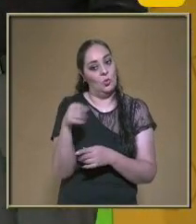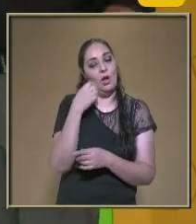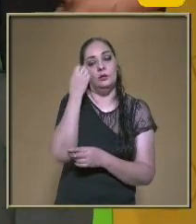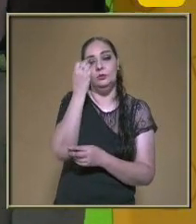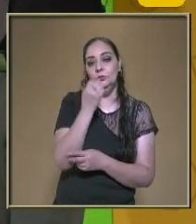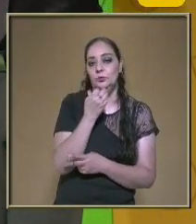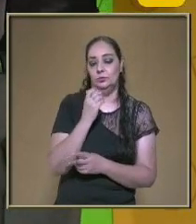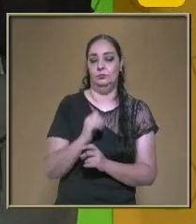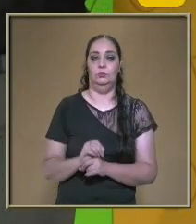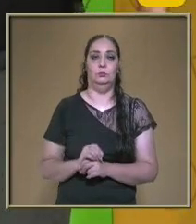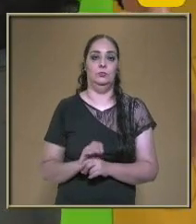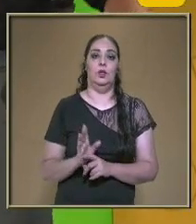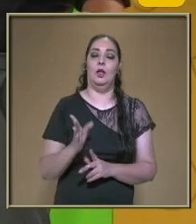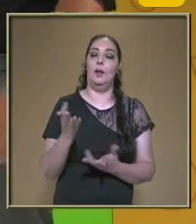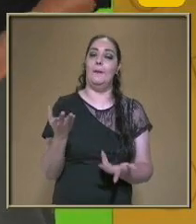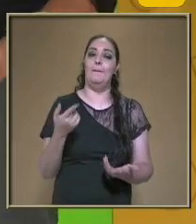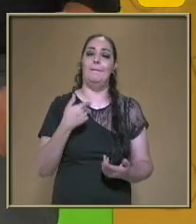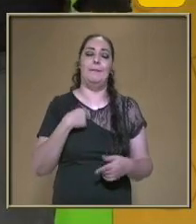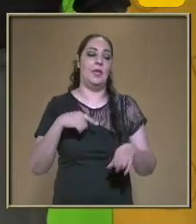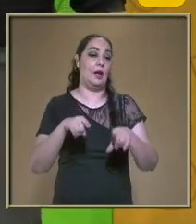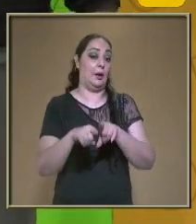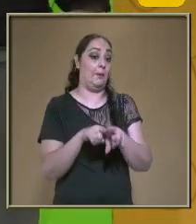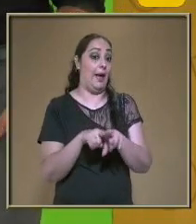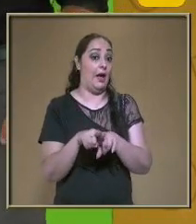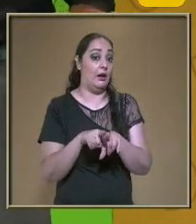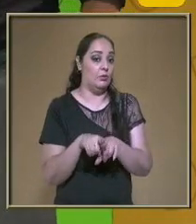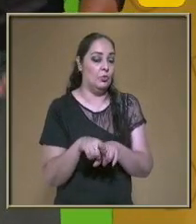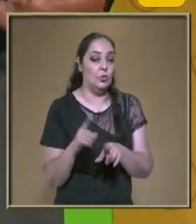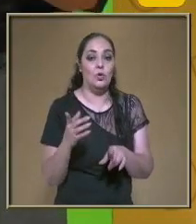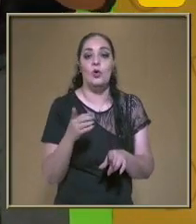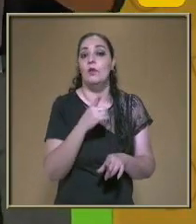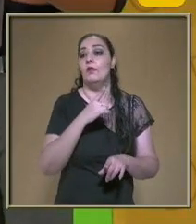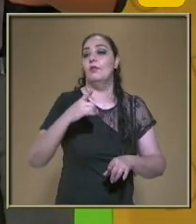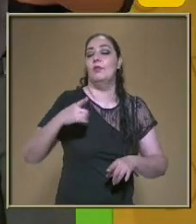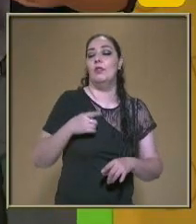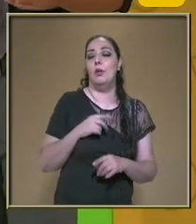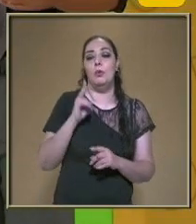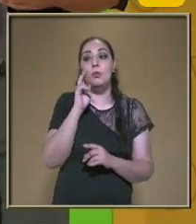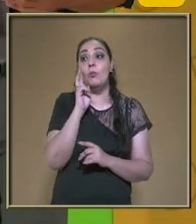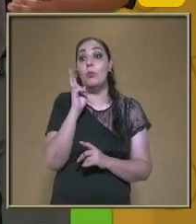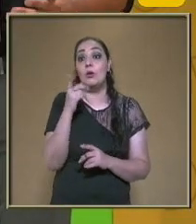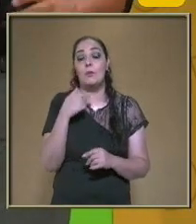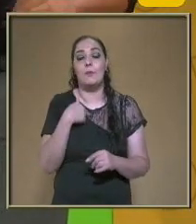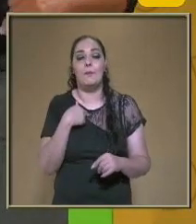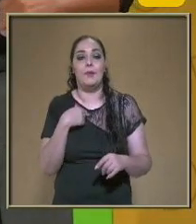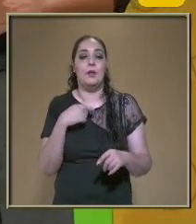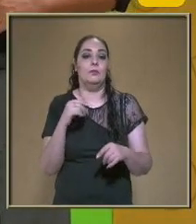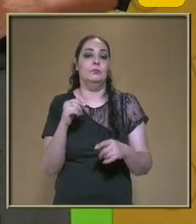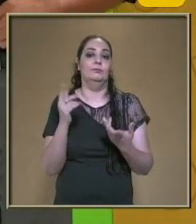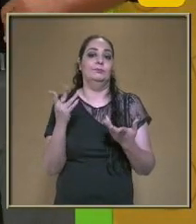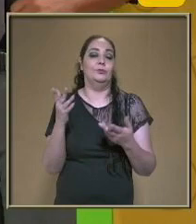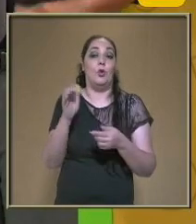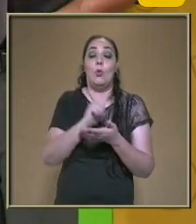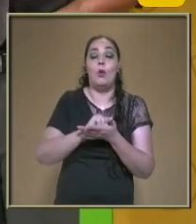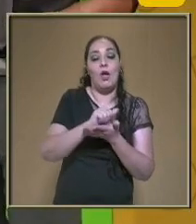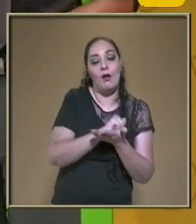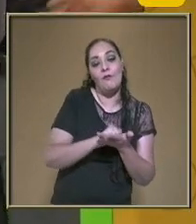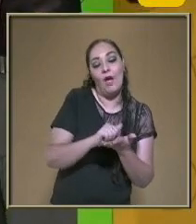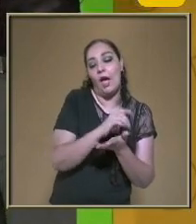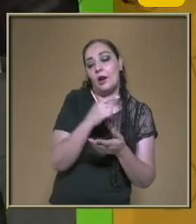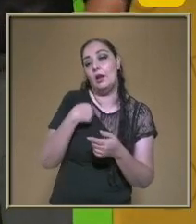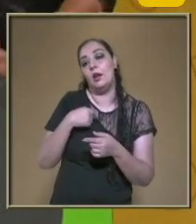okay? Or, teacher, my brother has to wash my father's car every